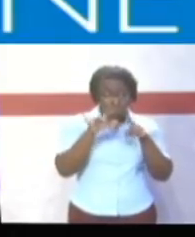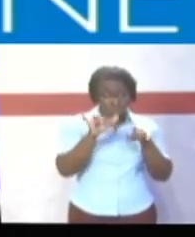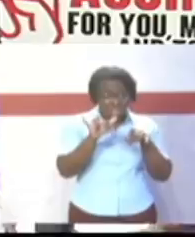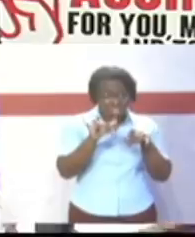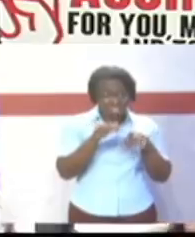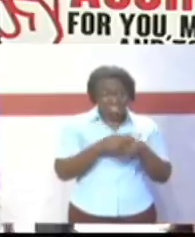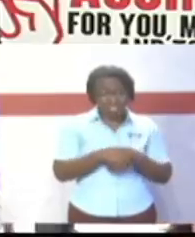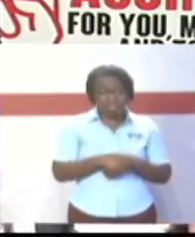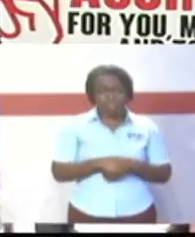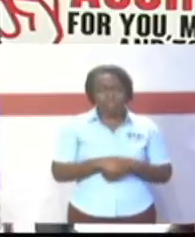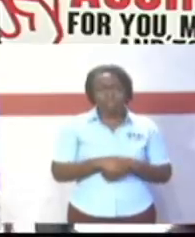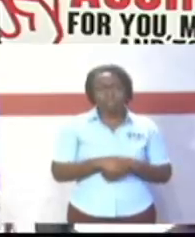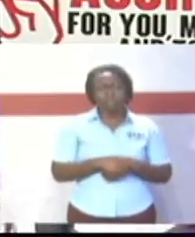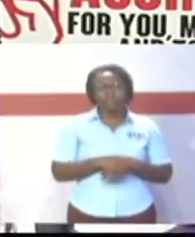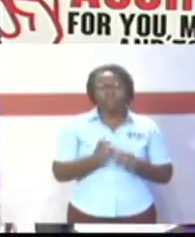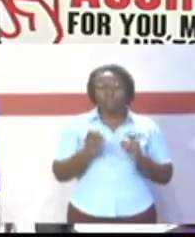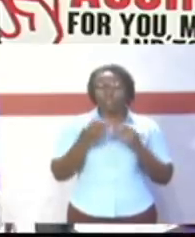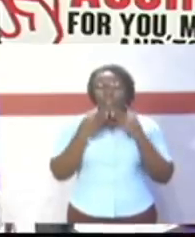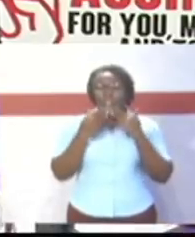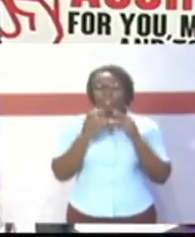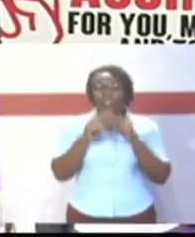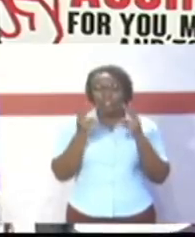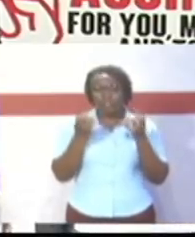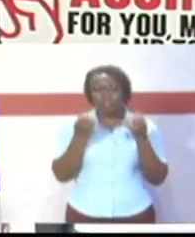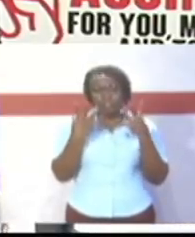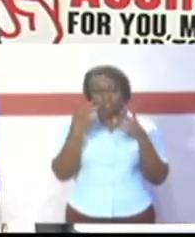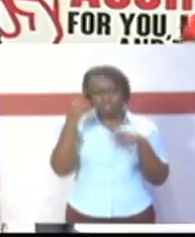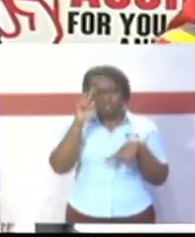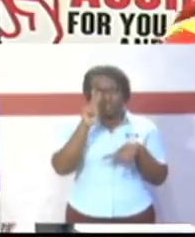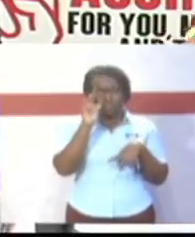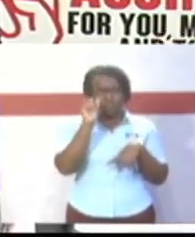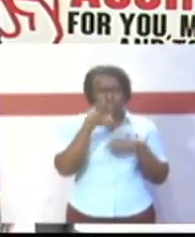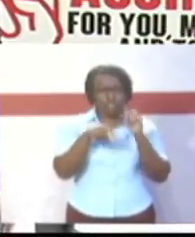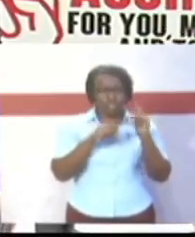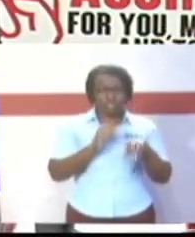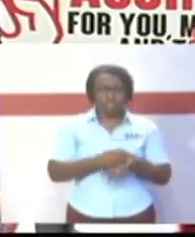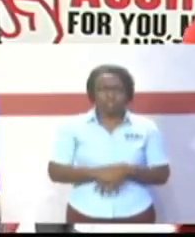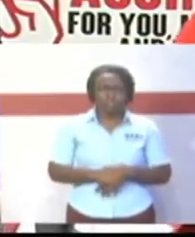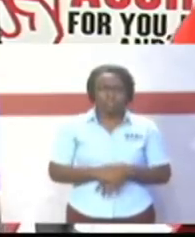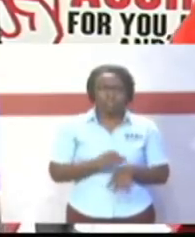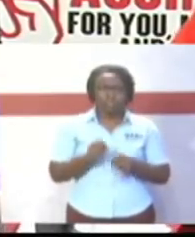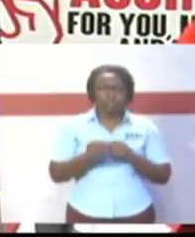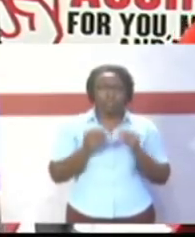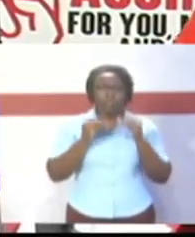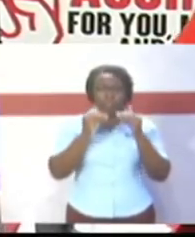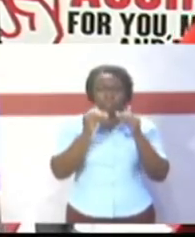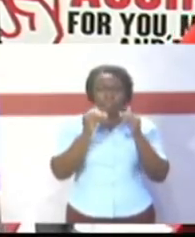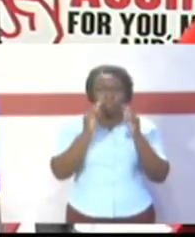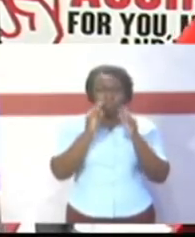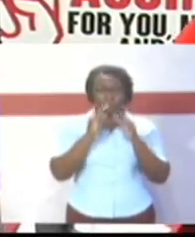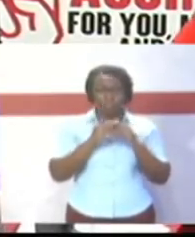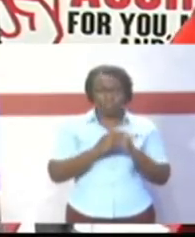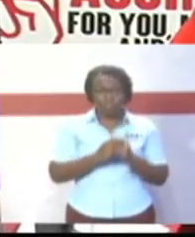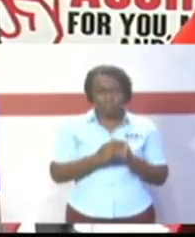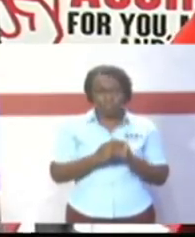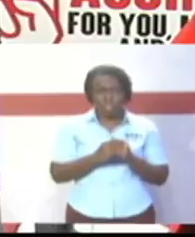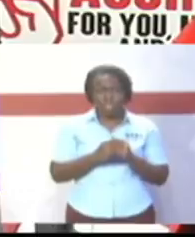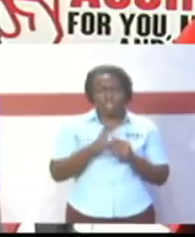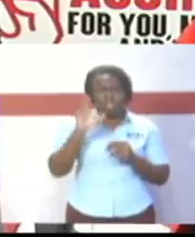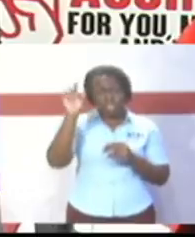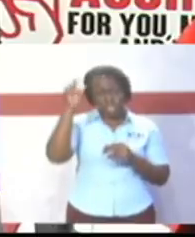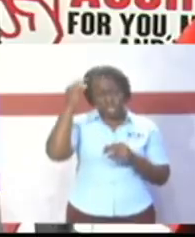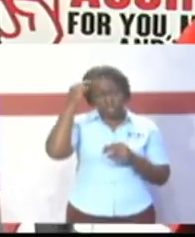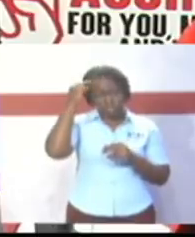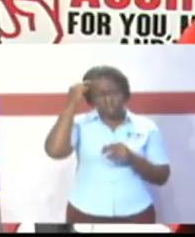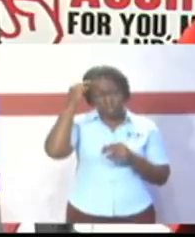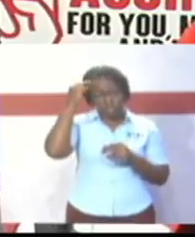you. Thank you very much, Prior, for your 2 questions. So moving forward, the policy of the government